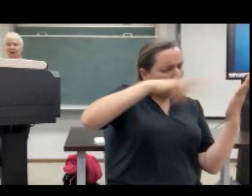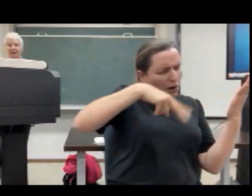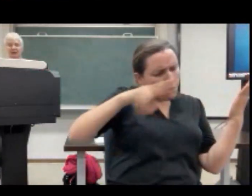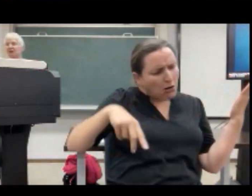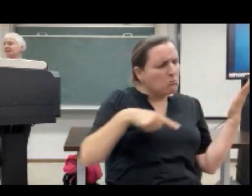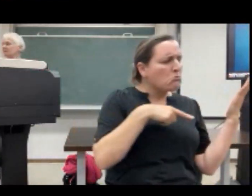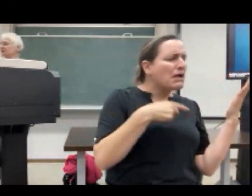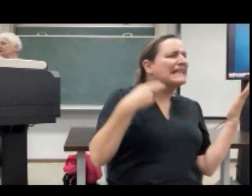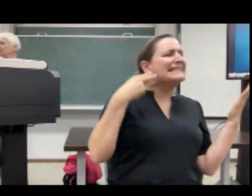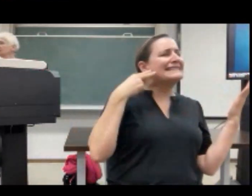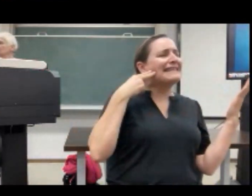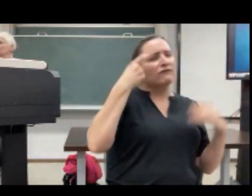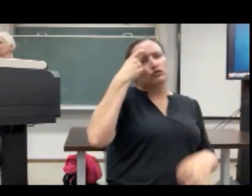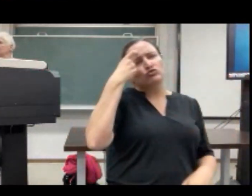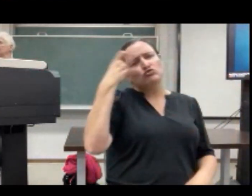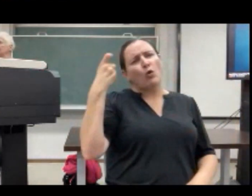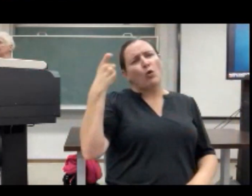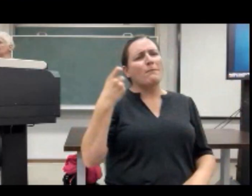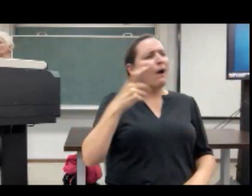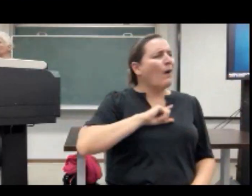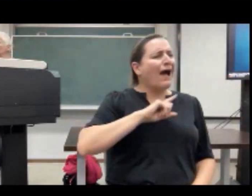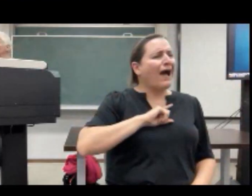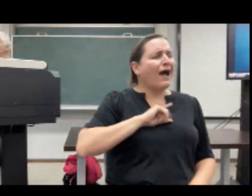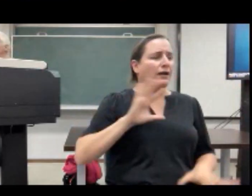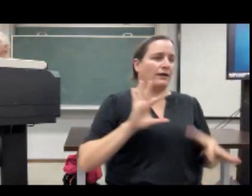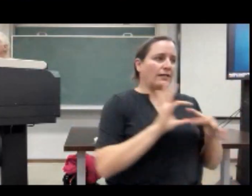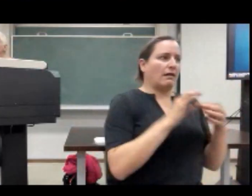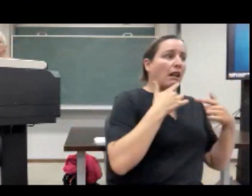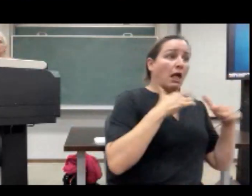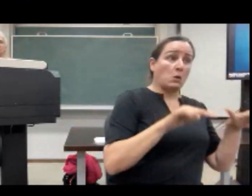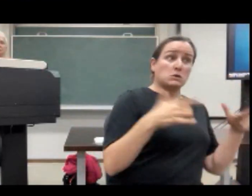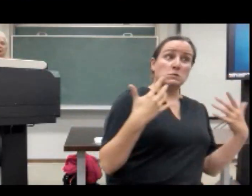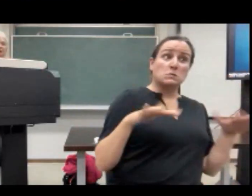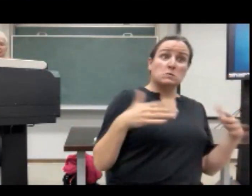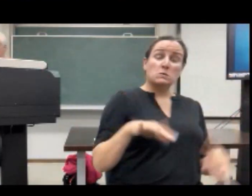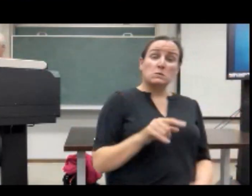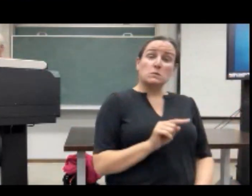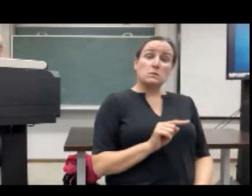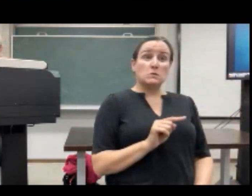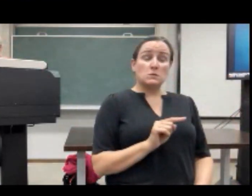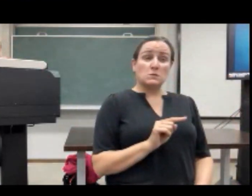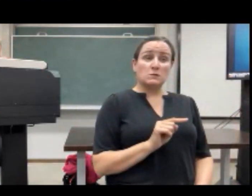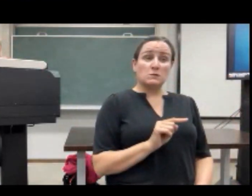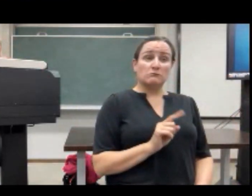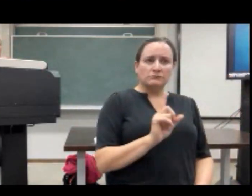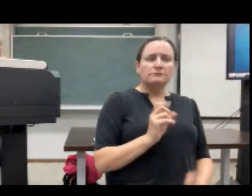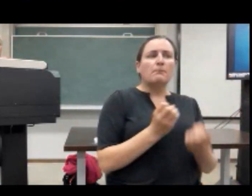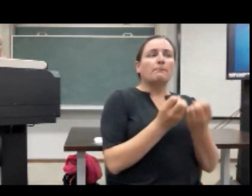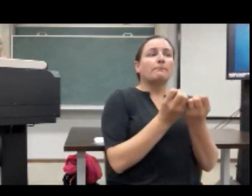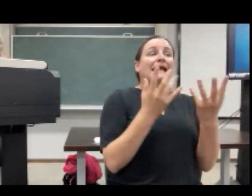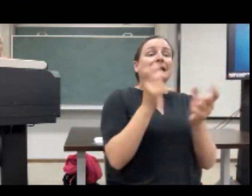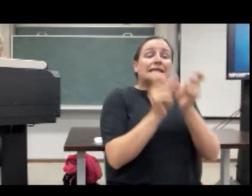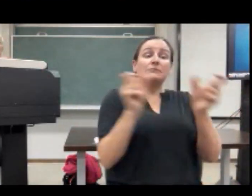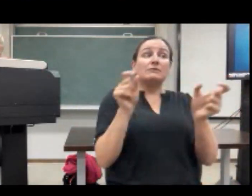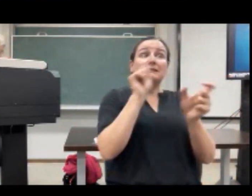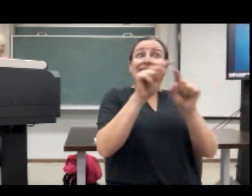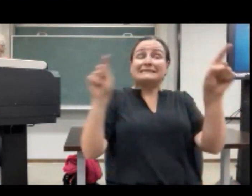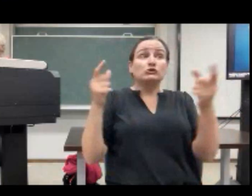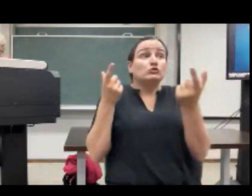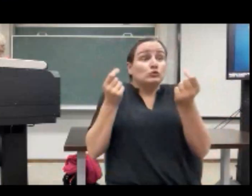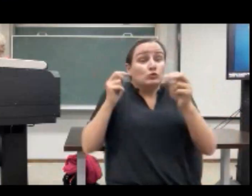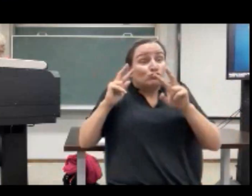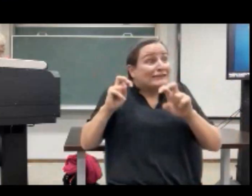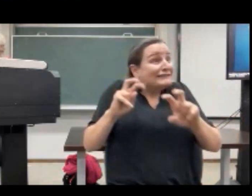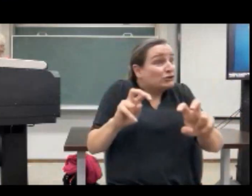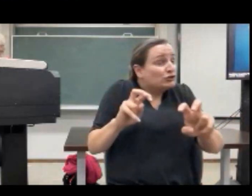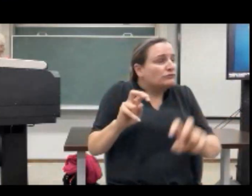absolutely dominant as a topic. But most of the people who have done this research are actually medical